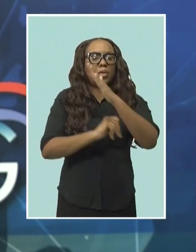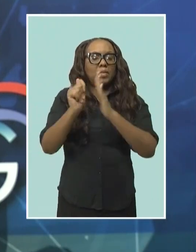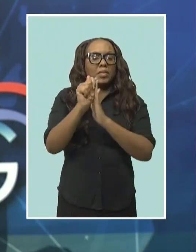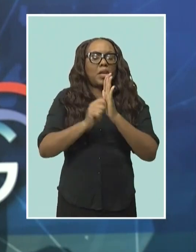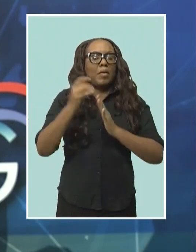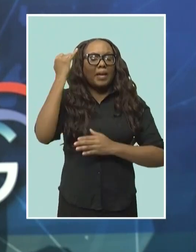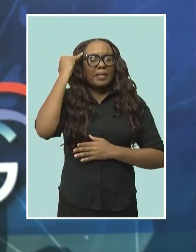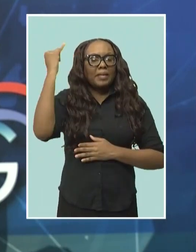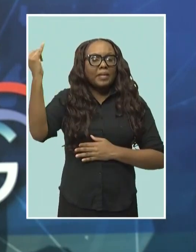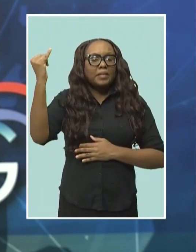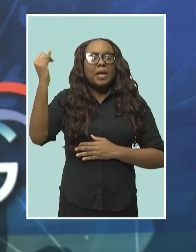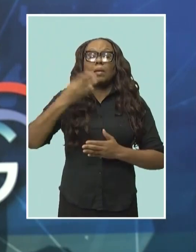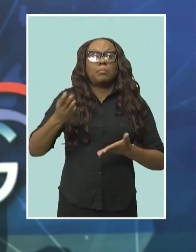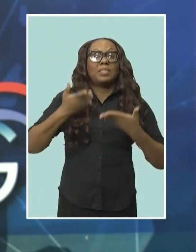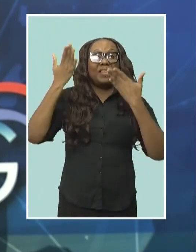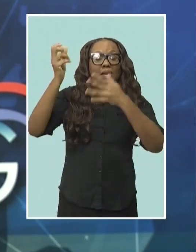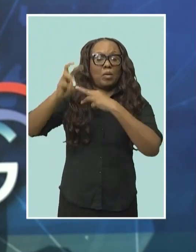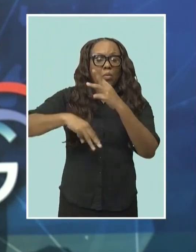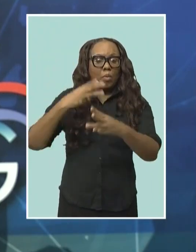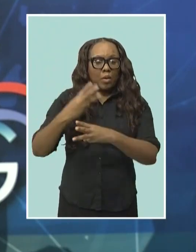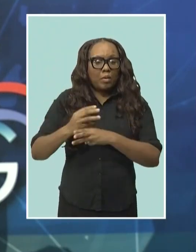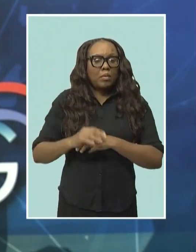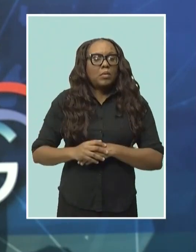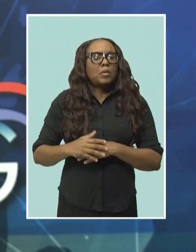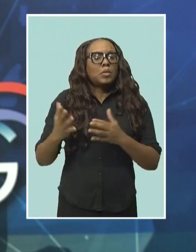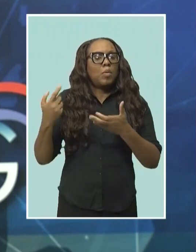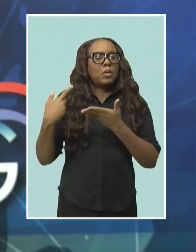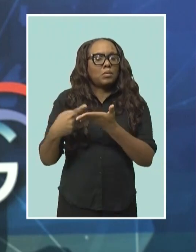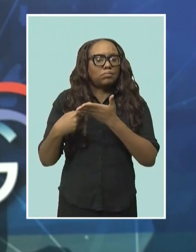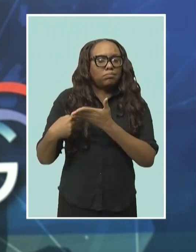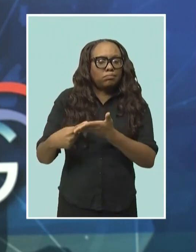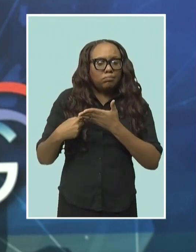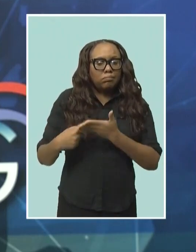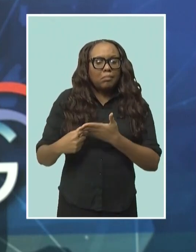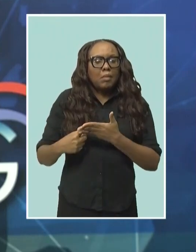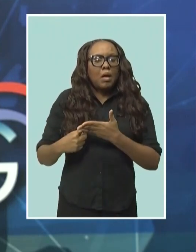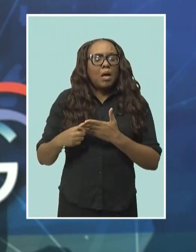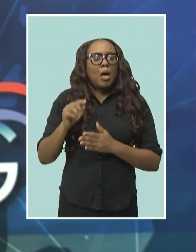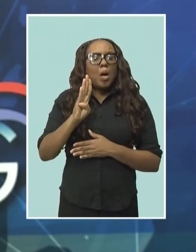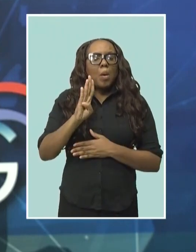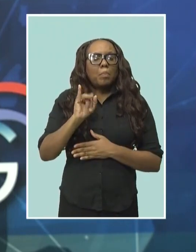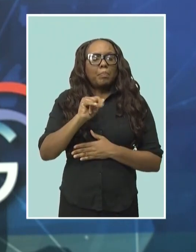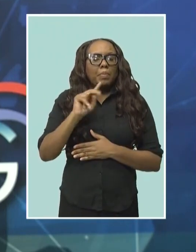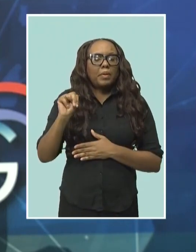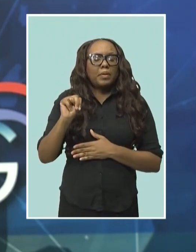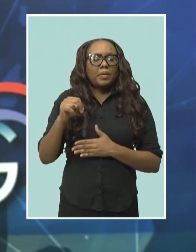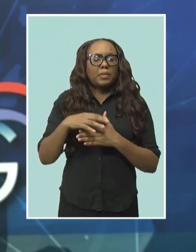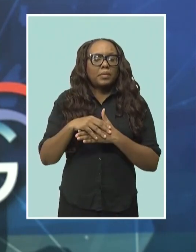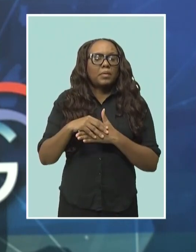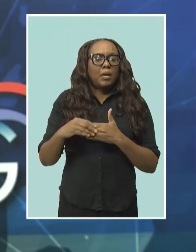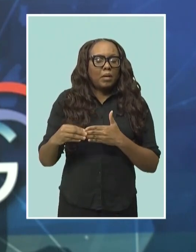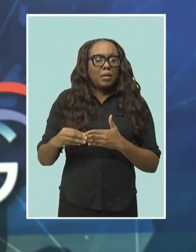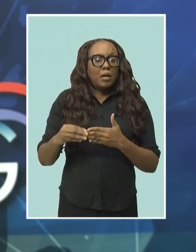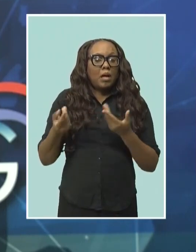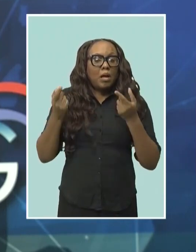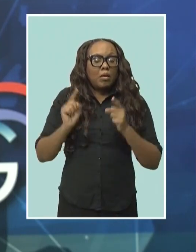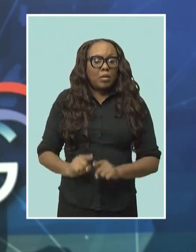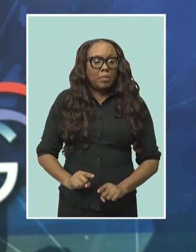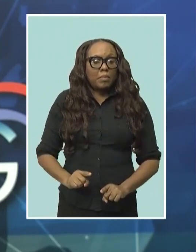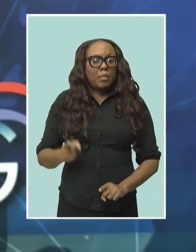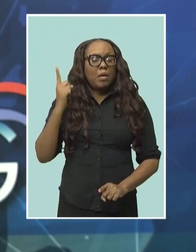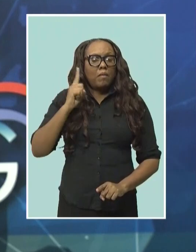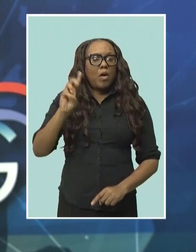for a $1 billion deal for climate financing to secure the future of Barbados and other small island developing